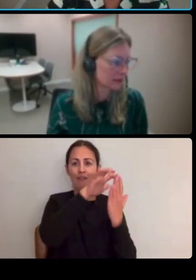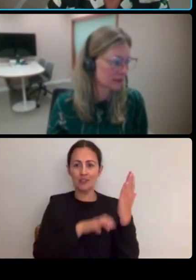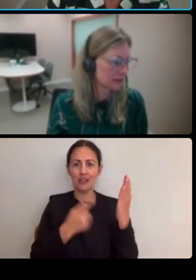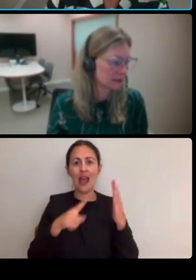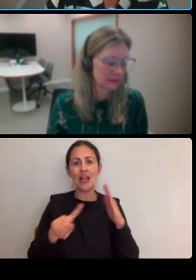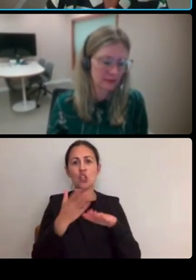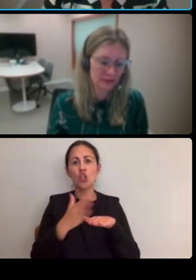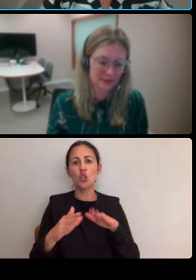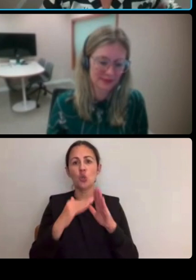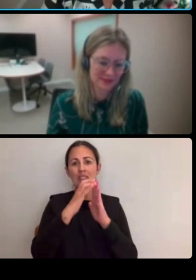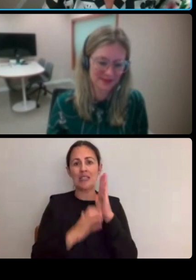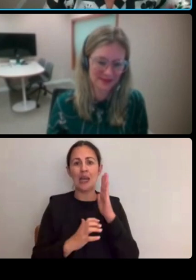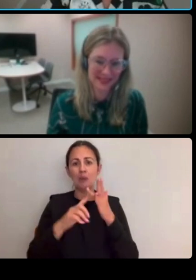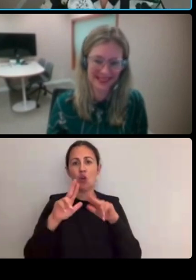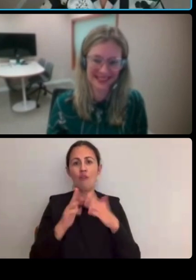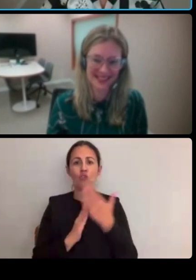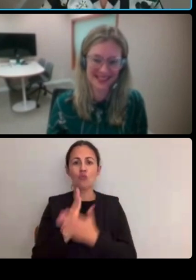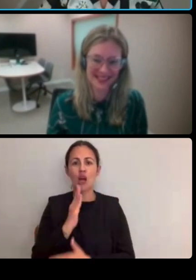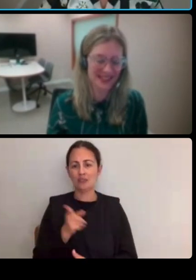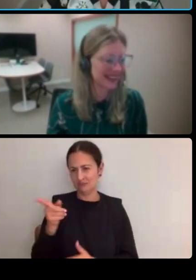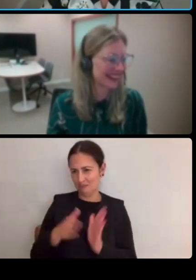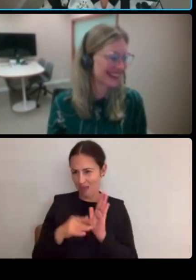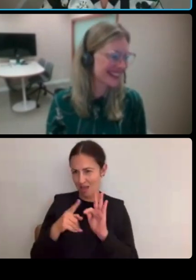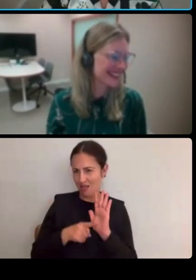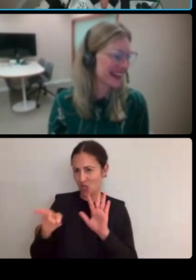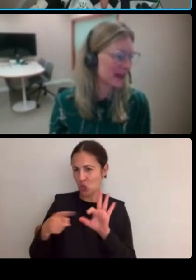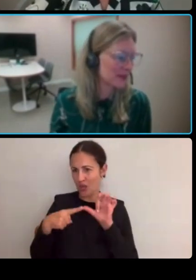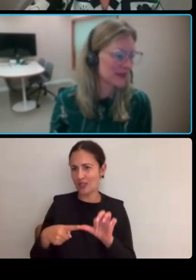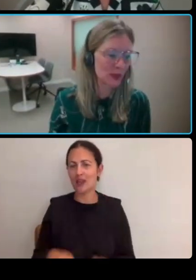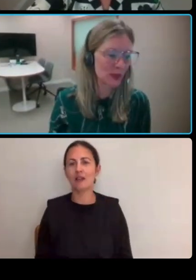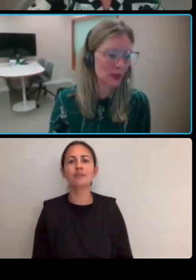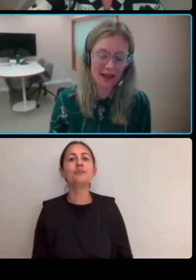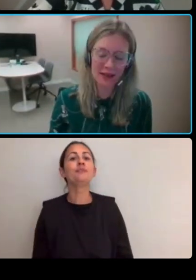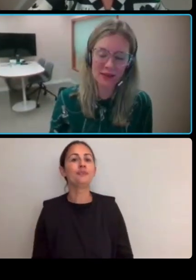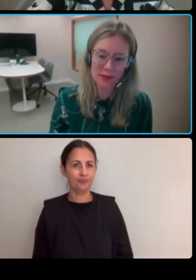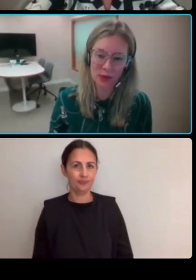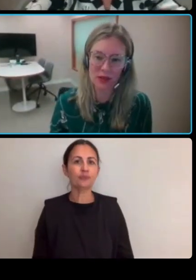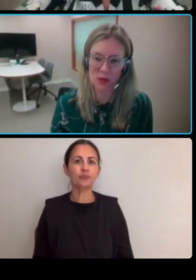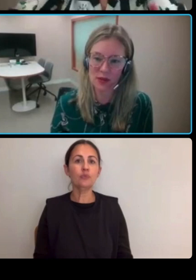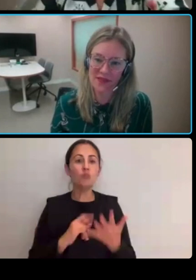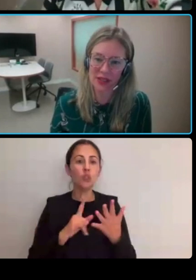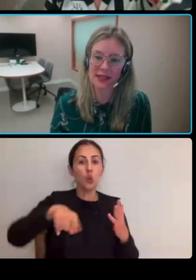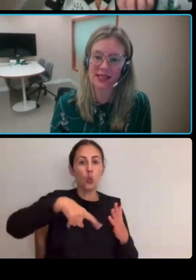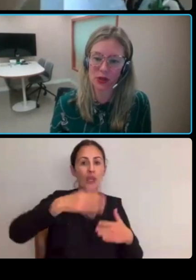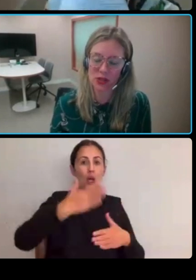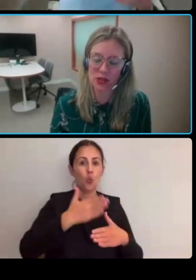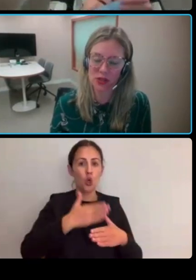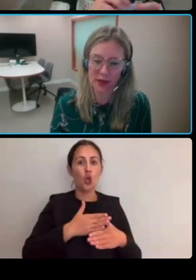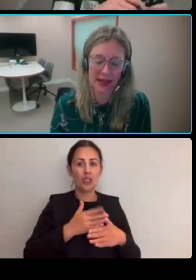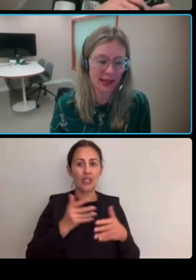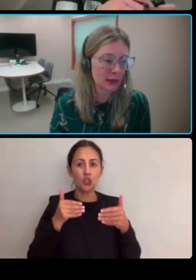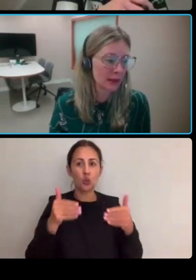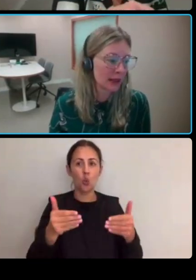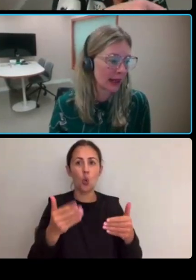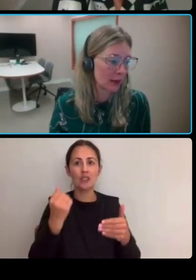think that one's one for you, Mel. It certainly is. So we are working towards having an exposure draft